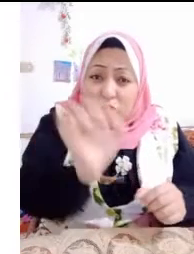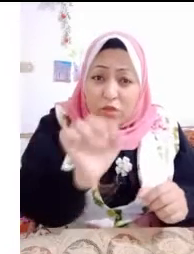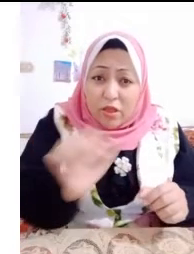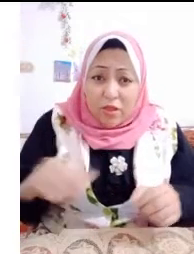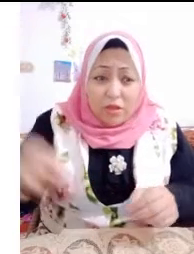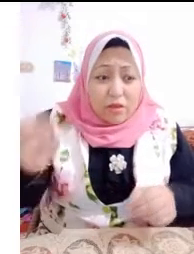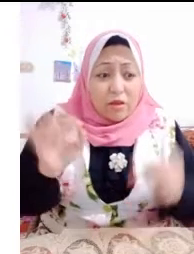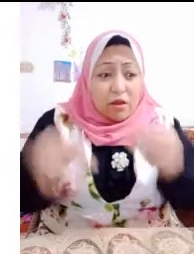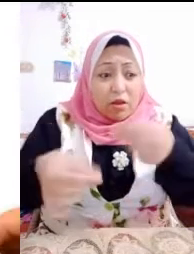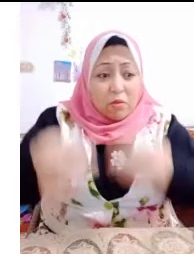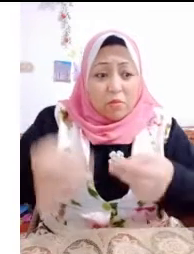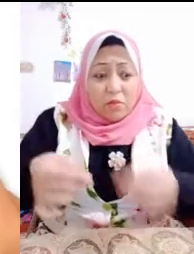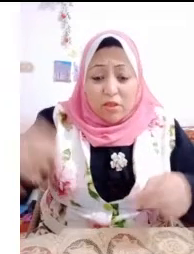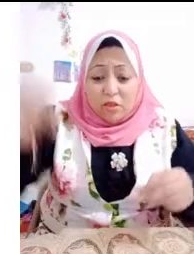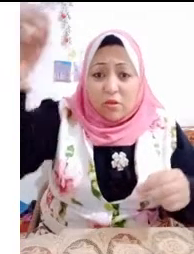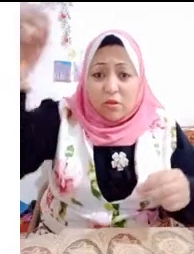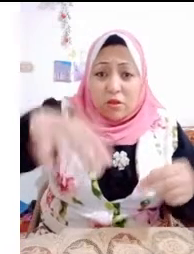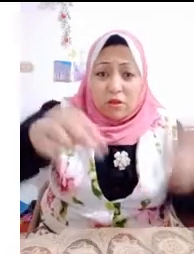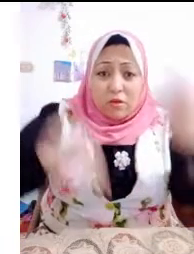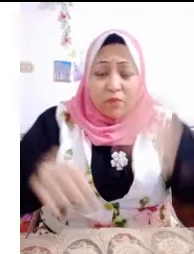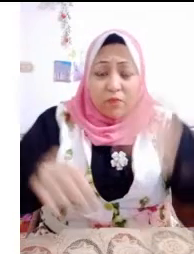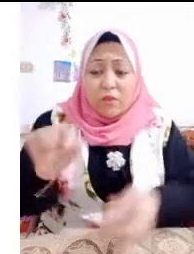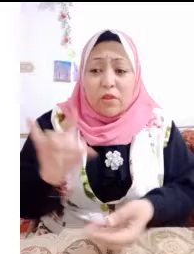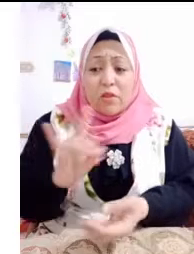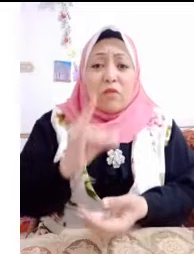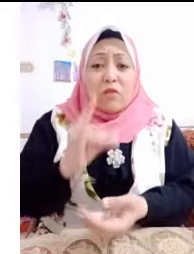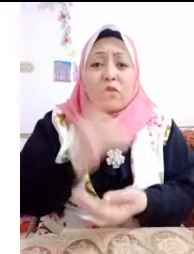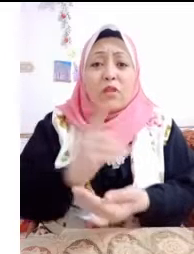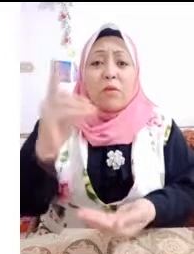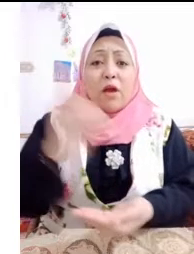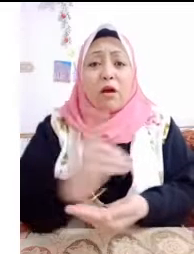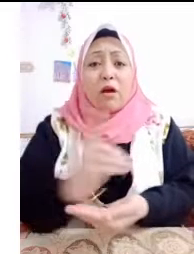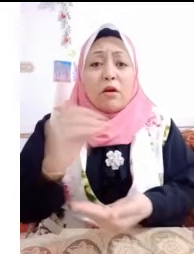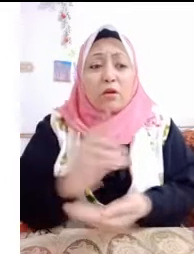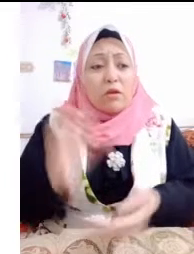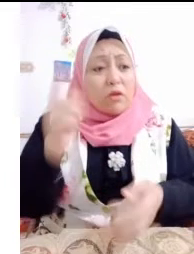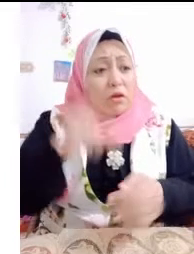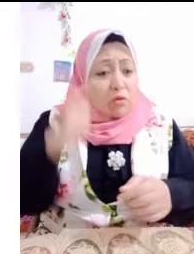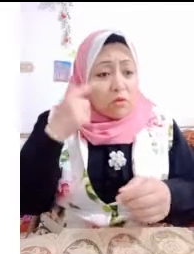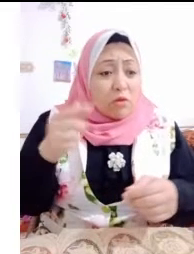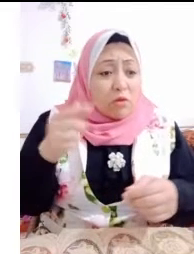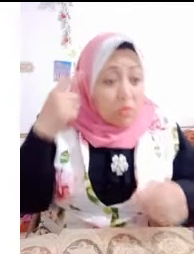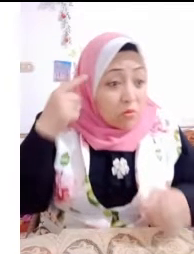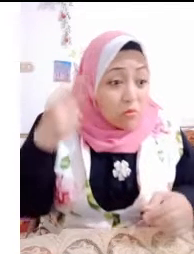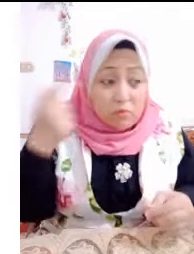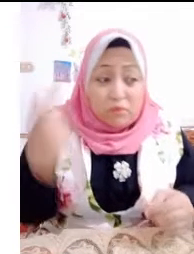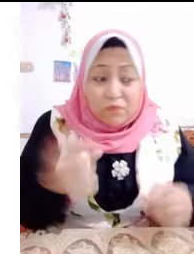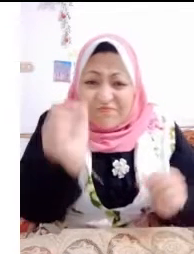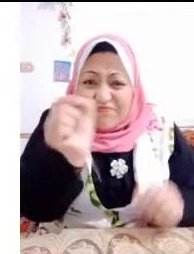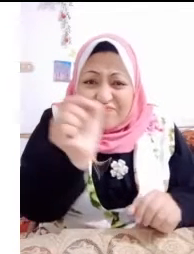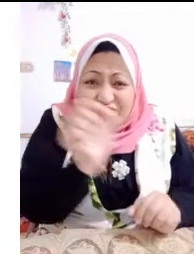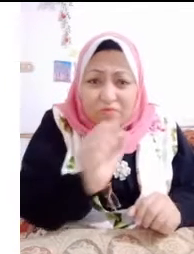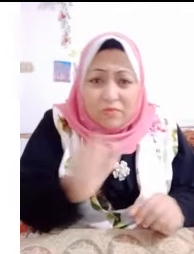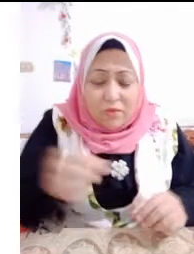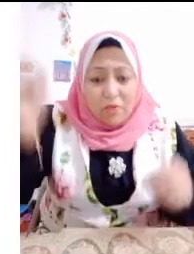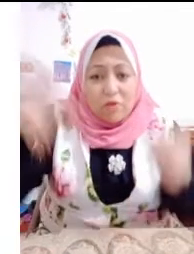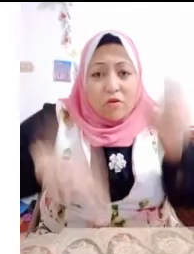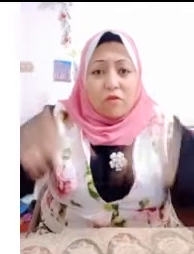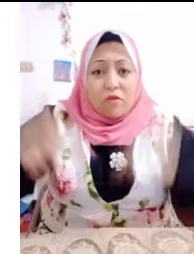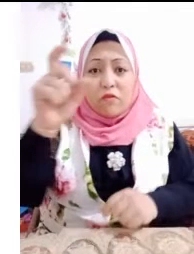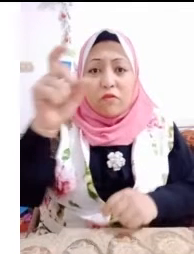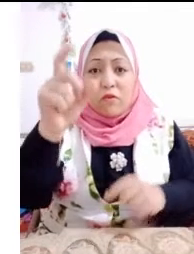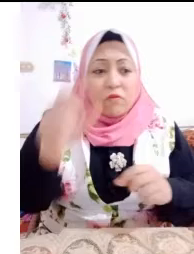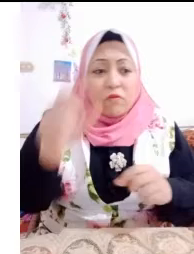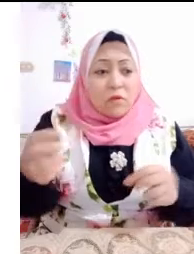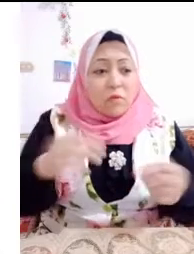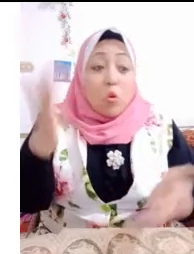particles are accumulated in nature. These microplastics are under 5 millimeters in diameter, and they are found in waters and